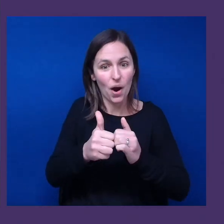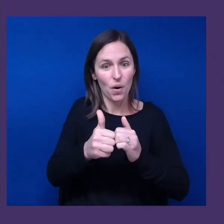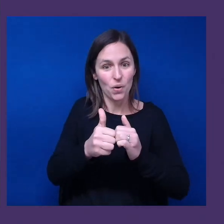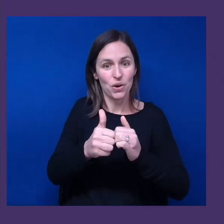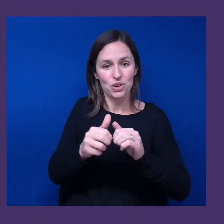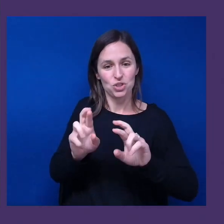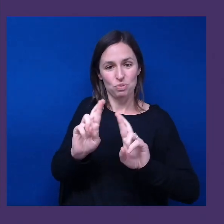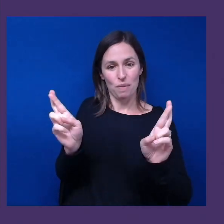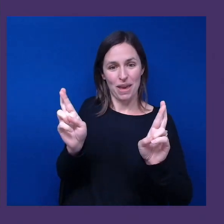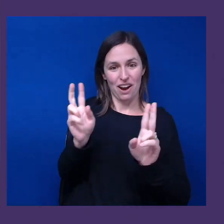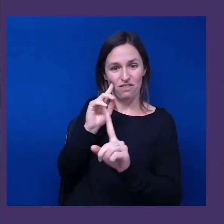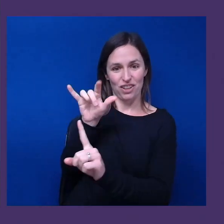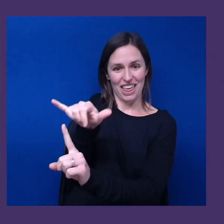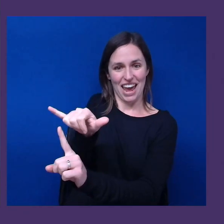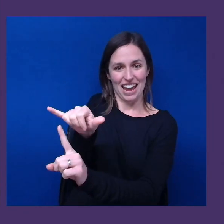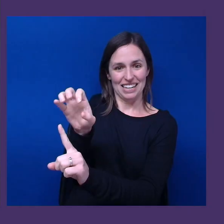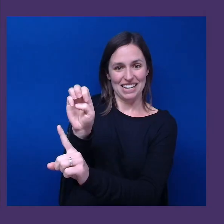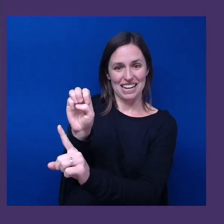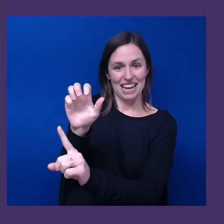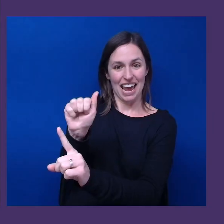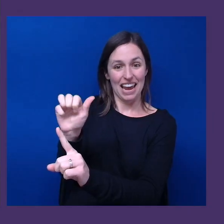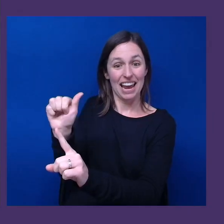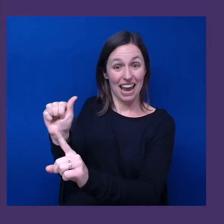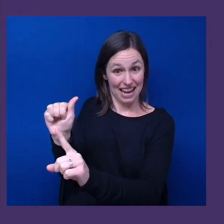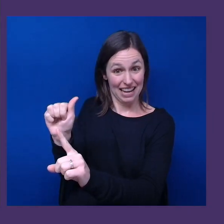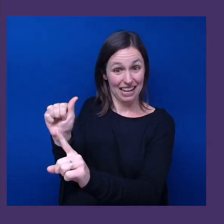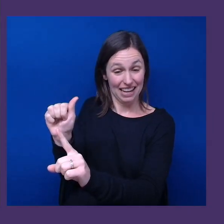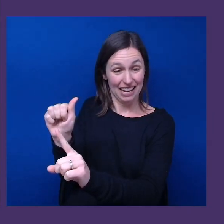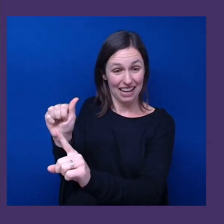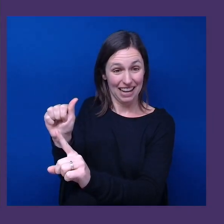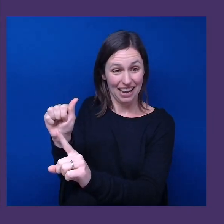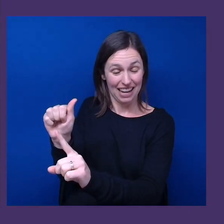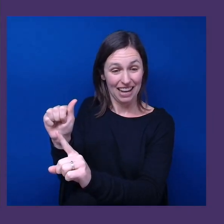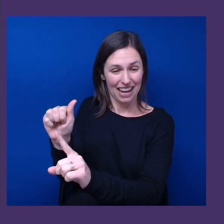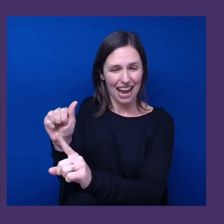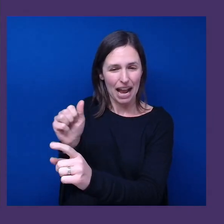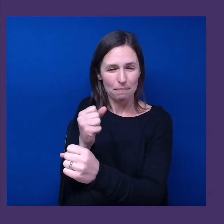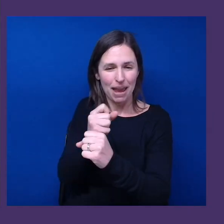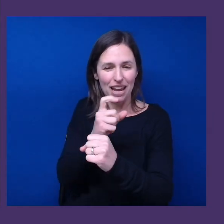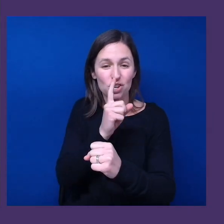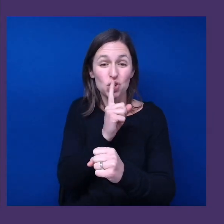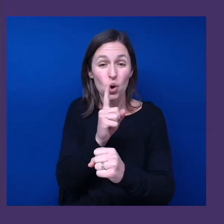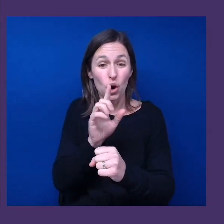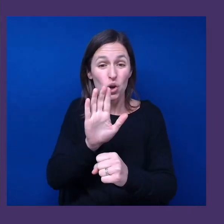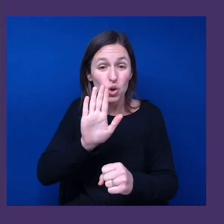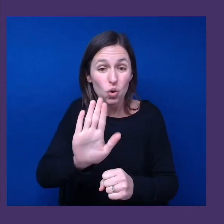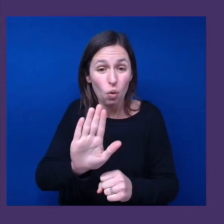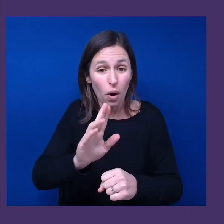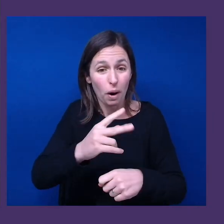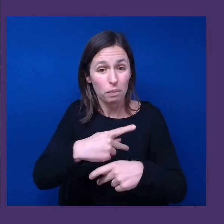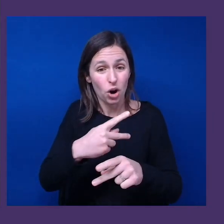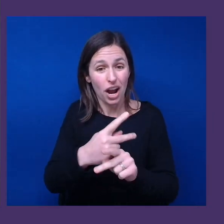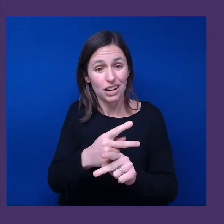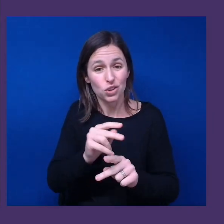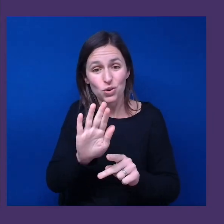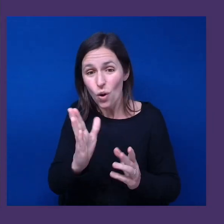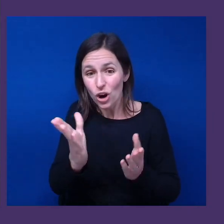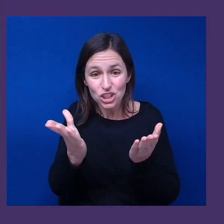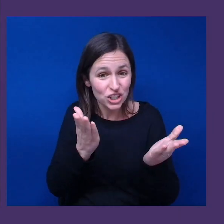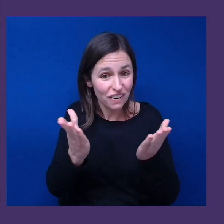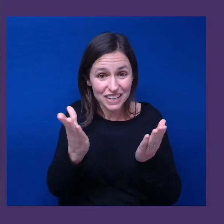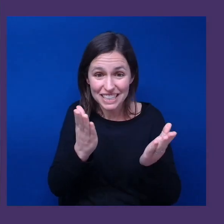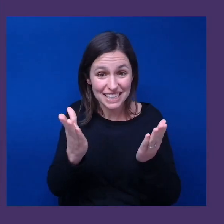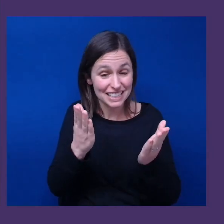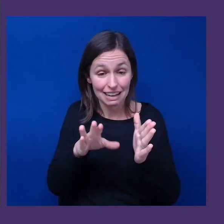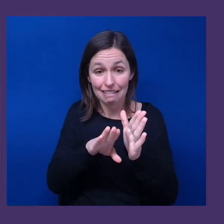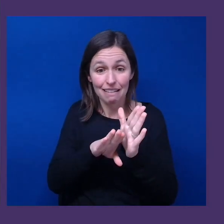EAA and to ensure that the products and services that will be developed